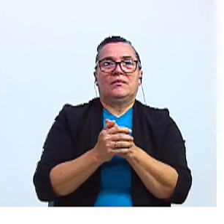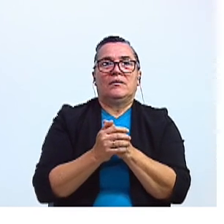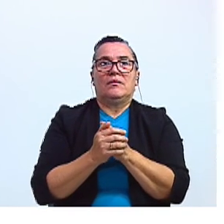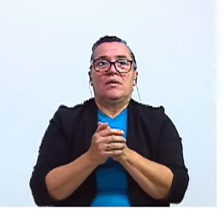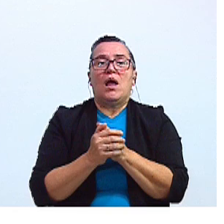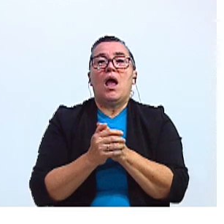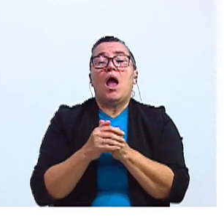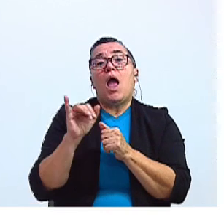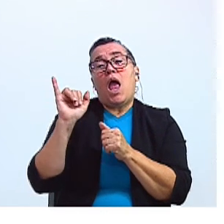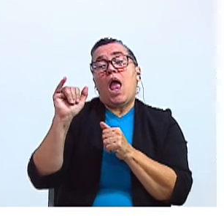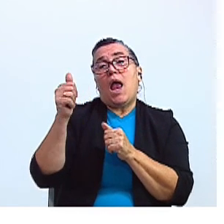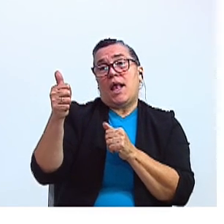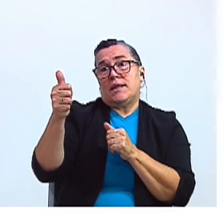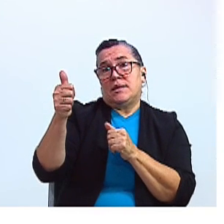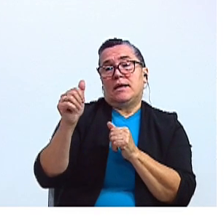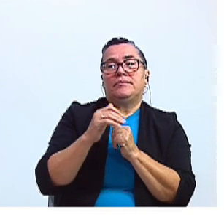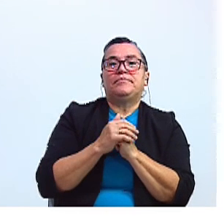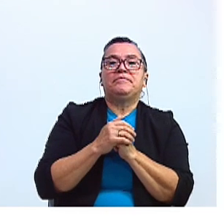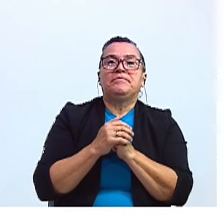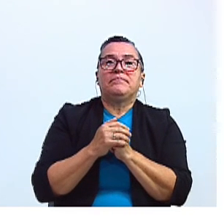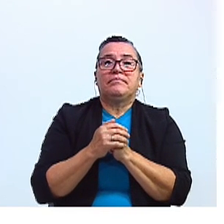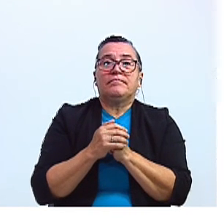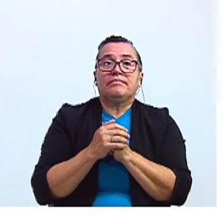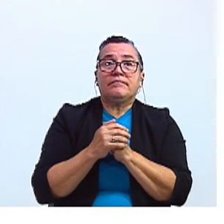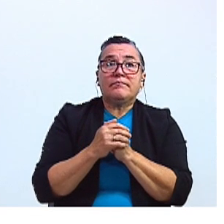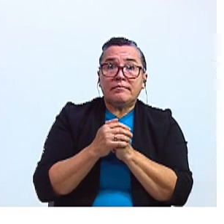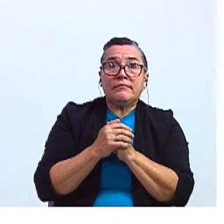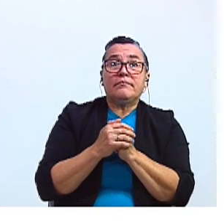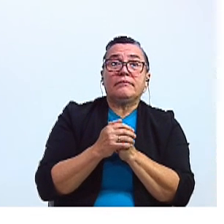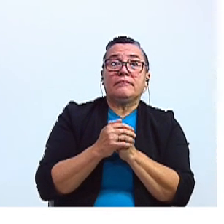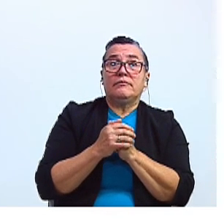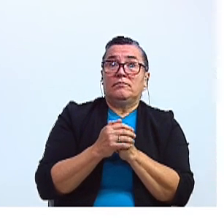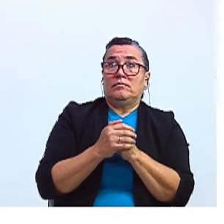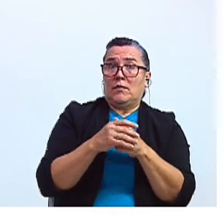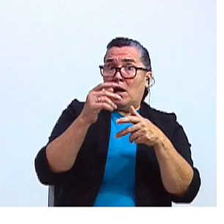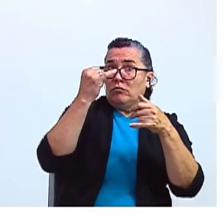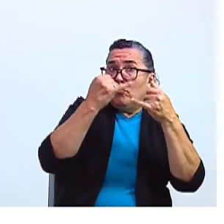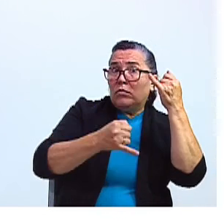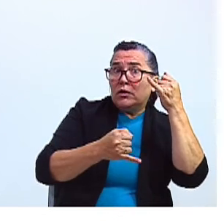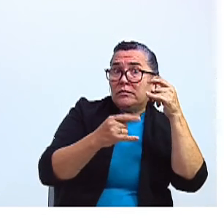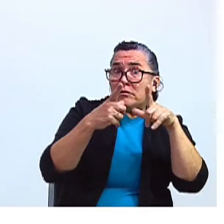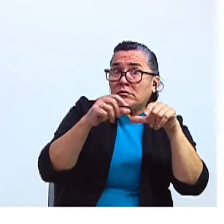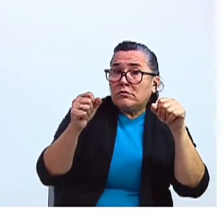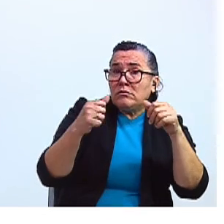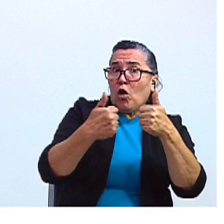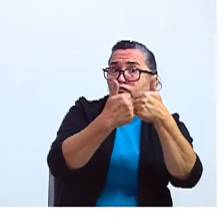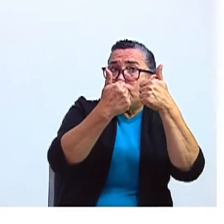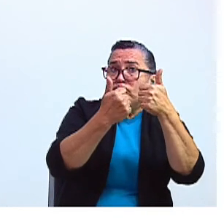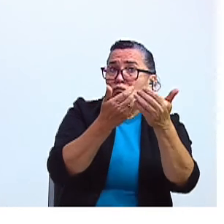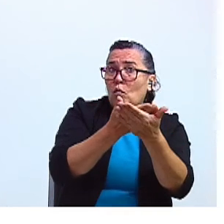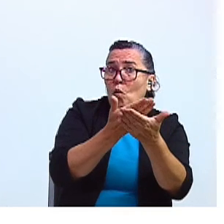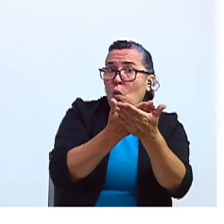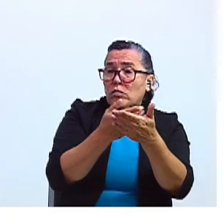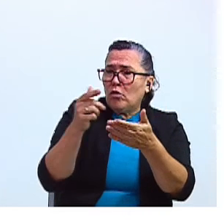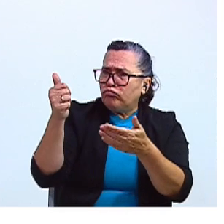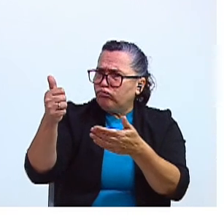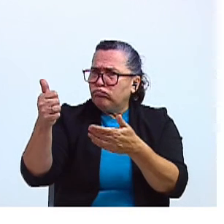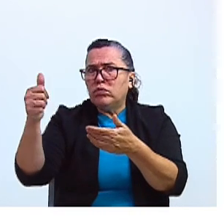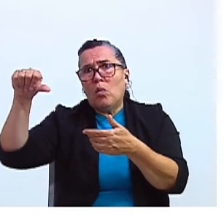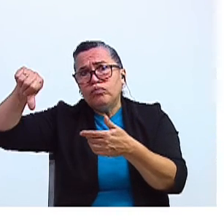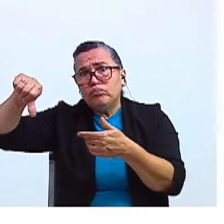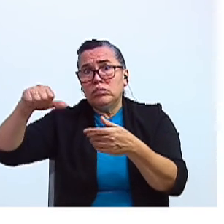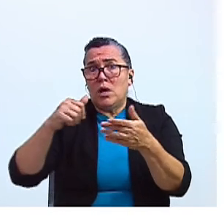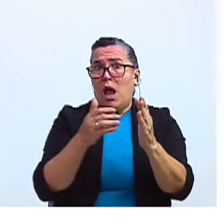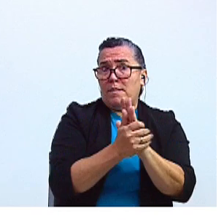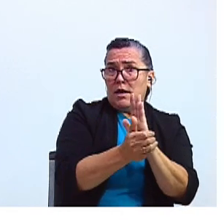an X on the hand with the finger down. Did I finish the linguistic task proposed? Were you able to make